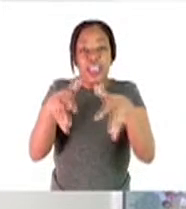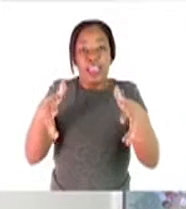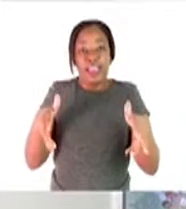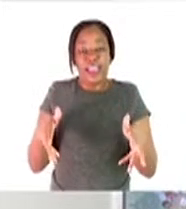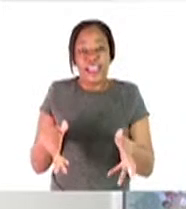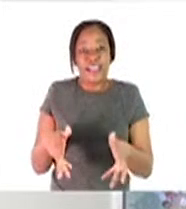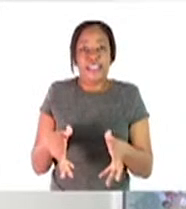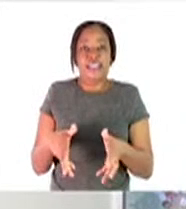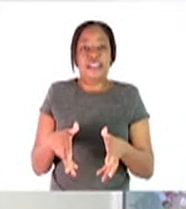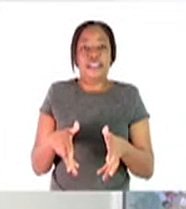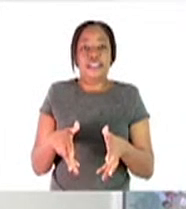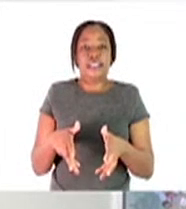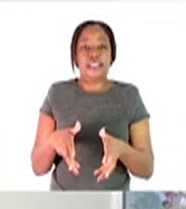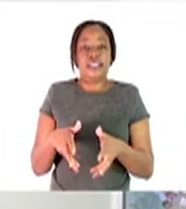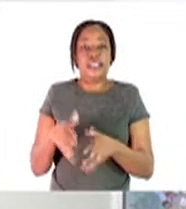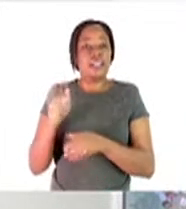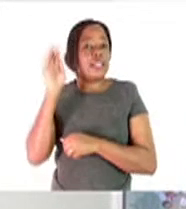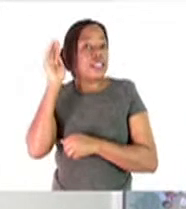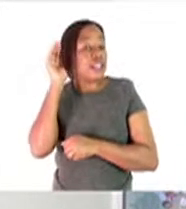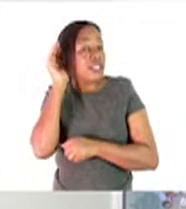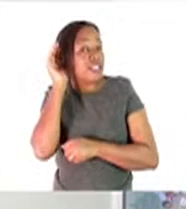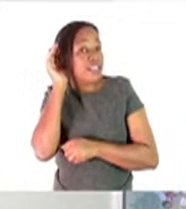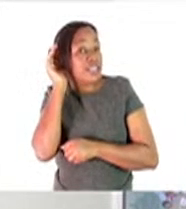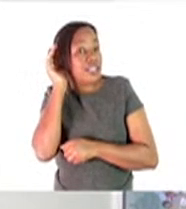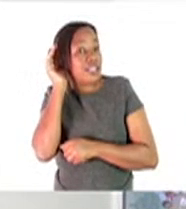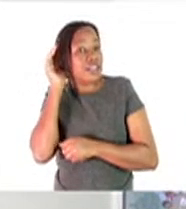the information about